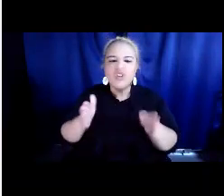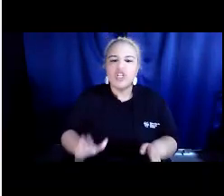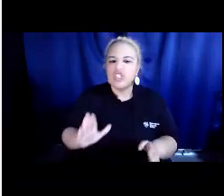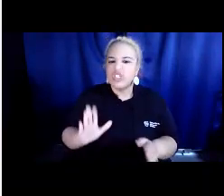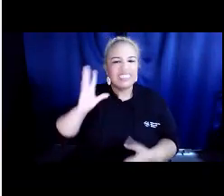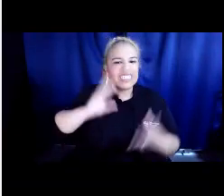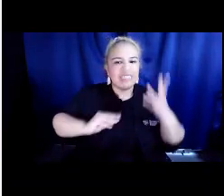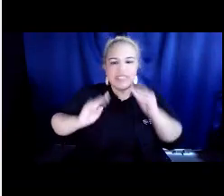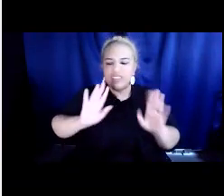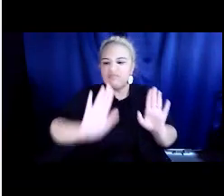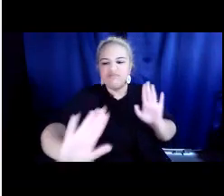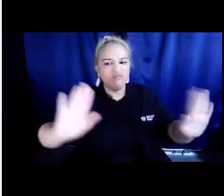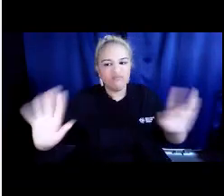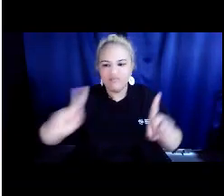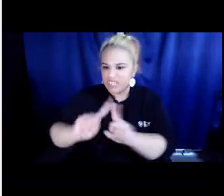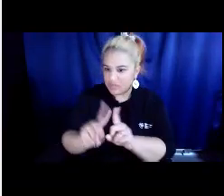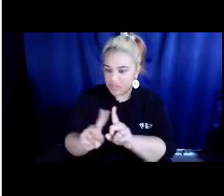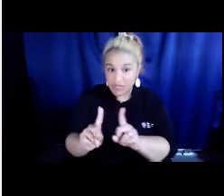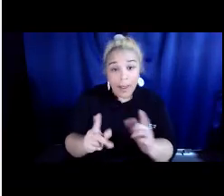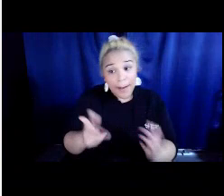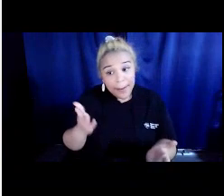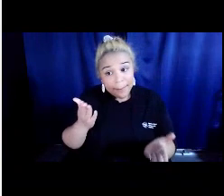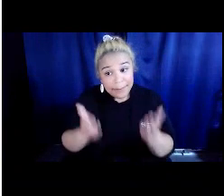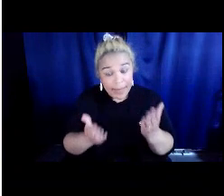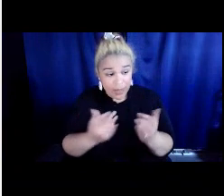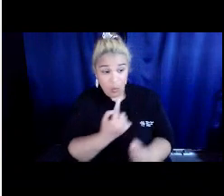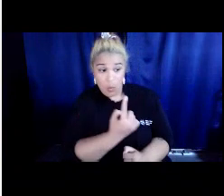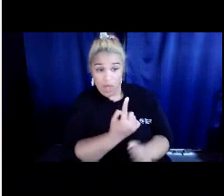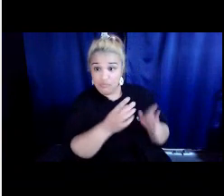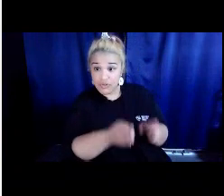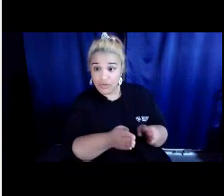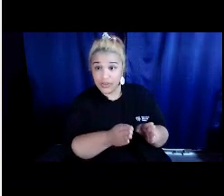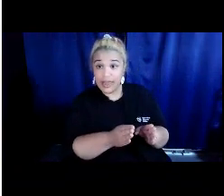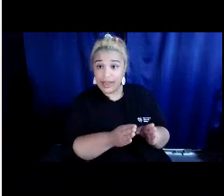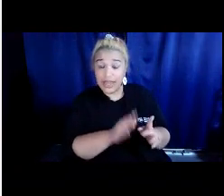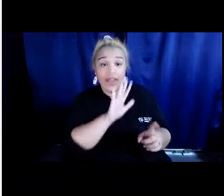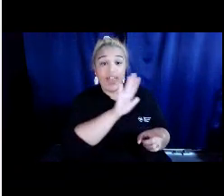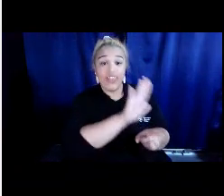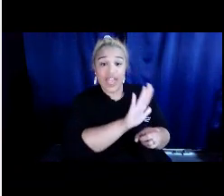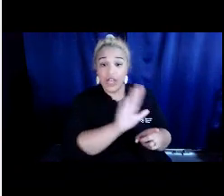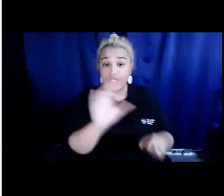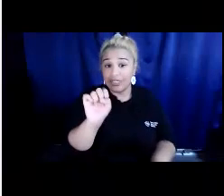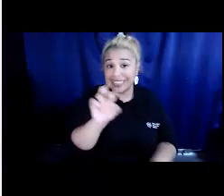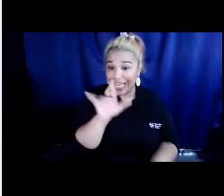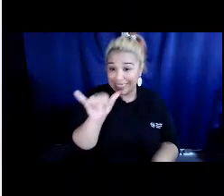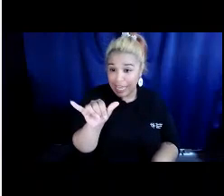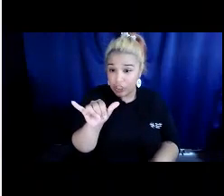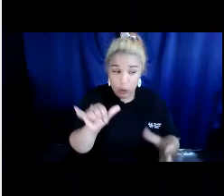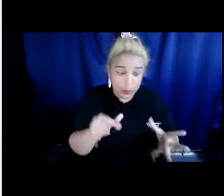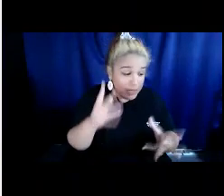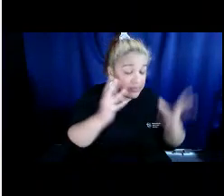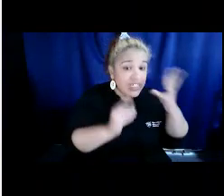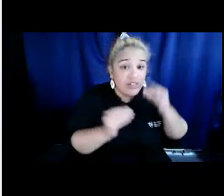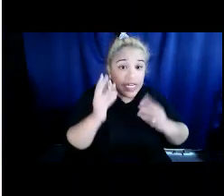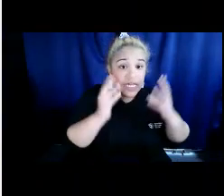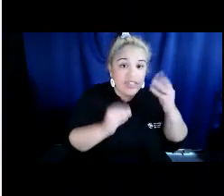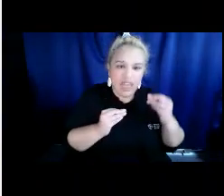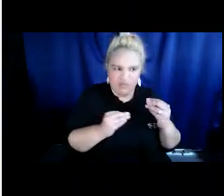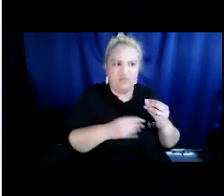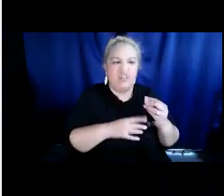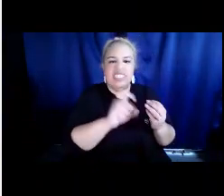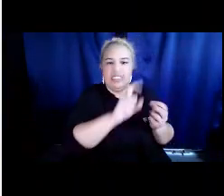may need more sensory input, another person needs less. One person might prefer working at a desk surrounded by natural lighting, while another